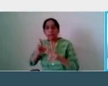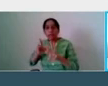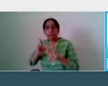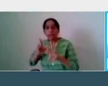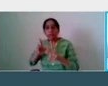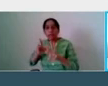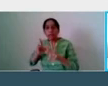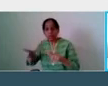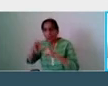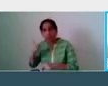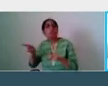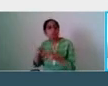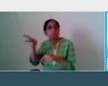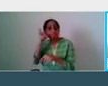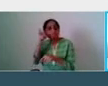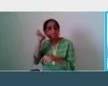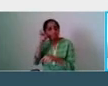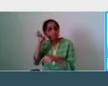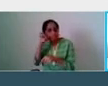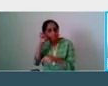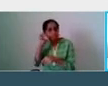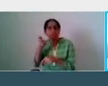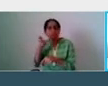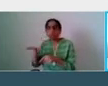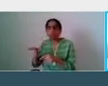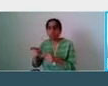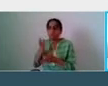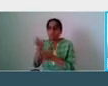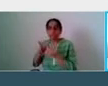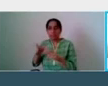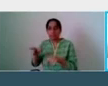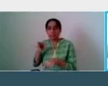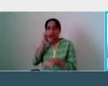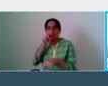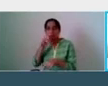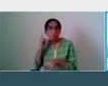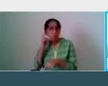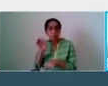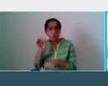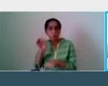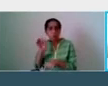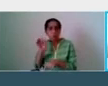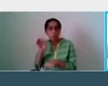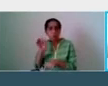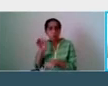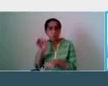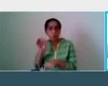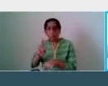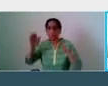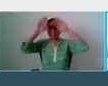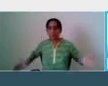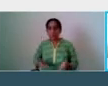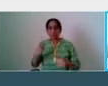uses majorly you know space okay space and vision rather than uh sound